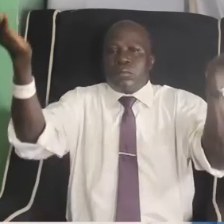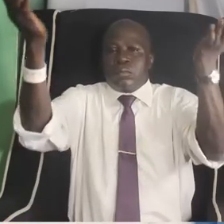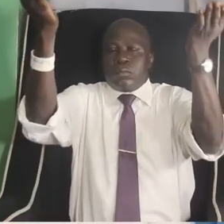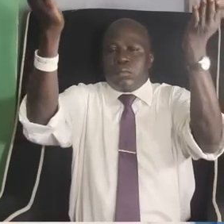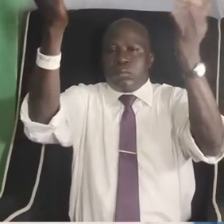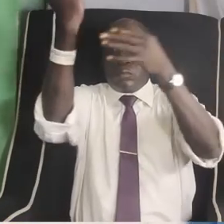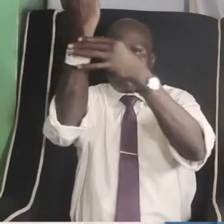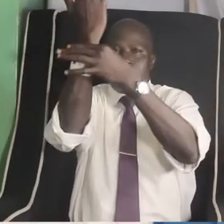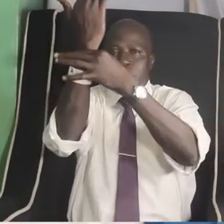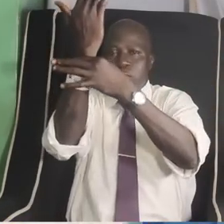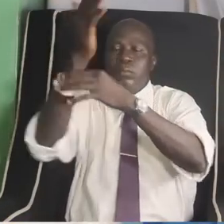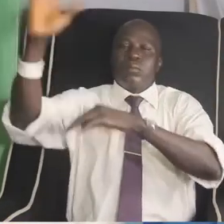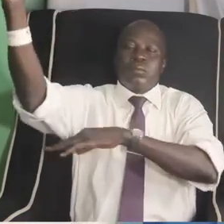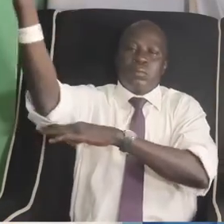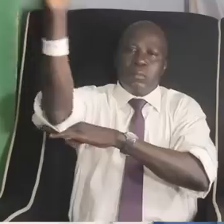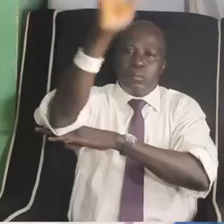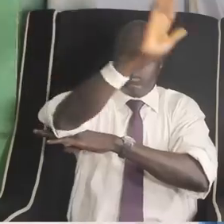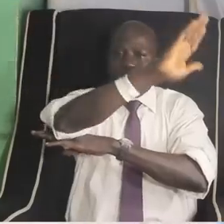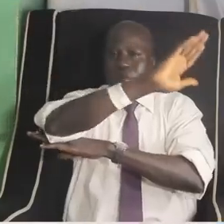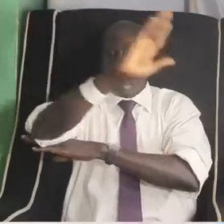Lift up your two hands.